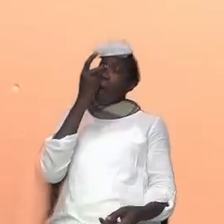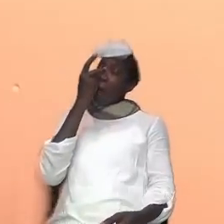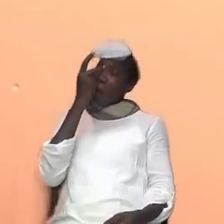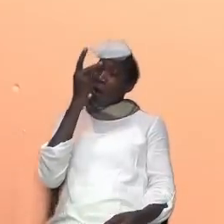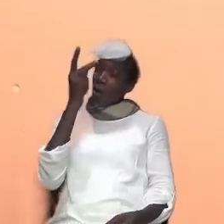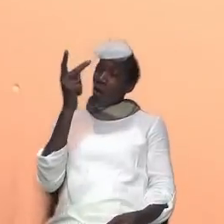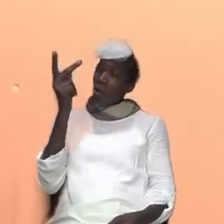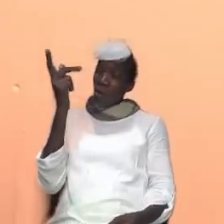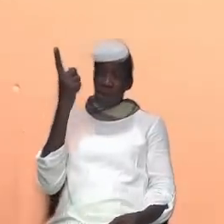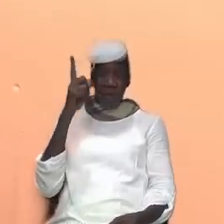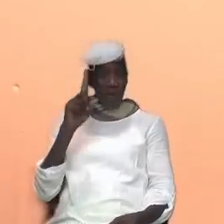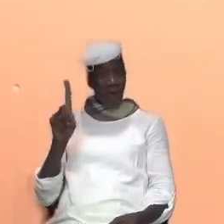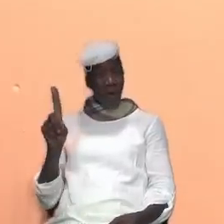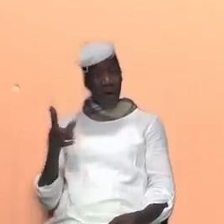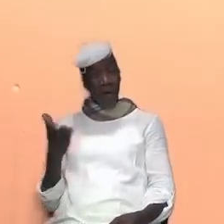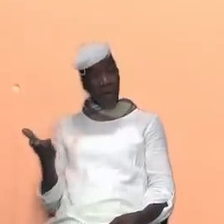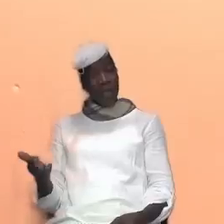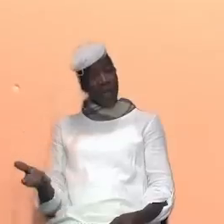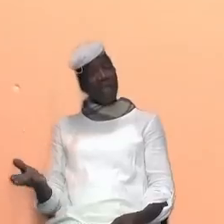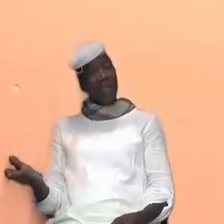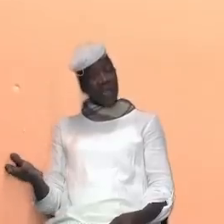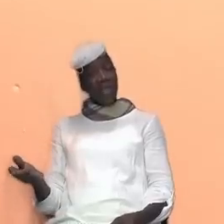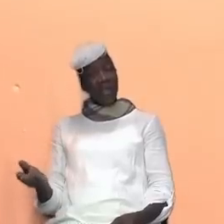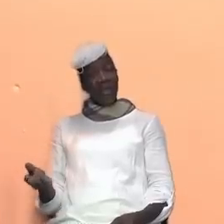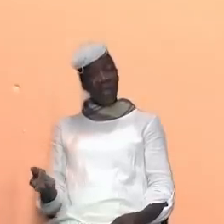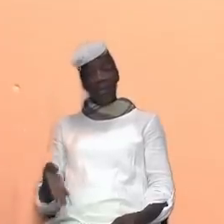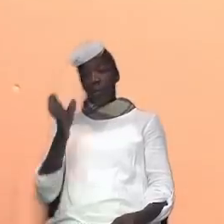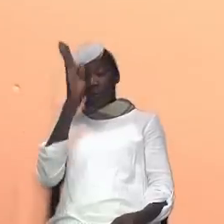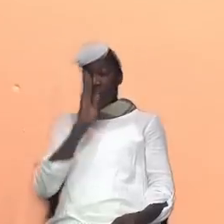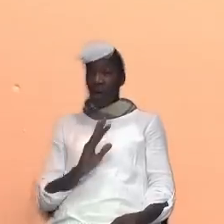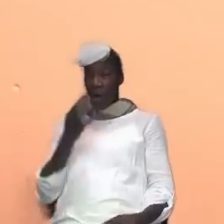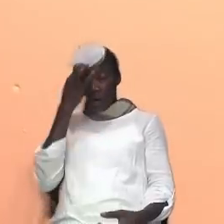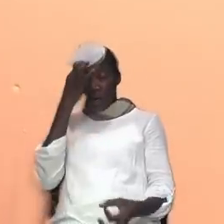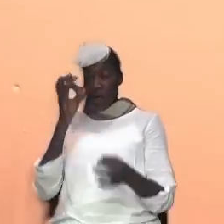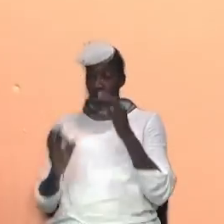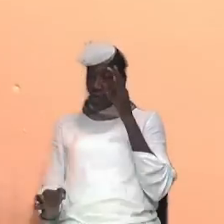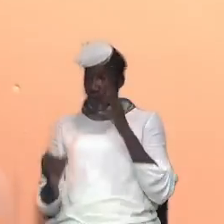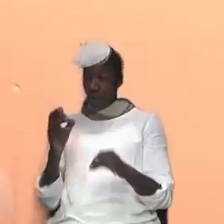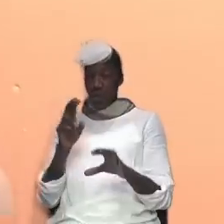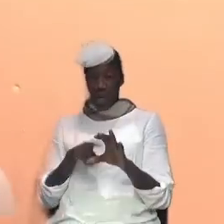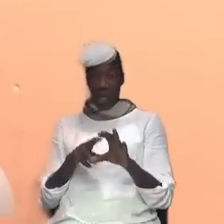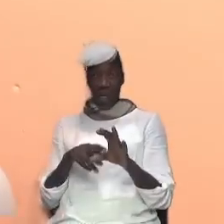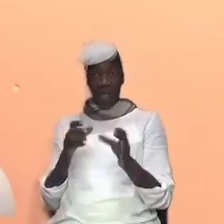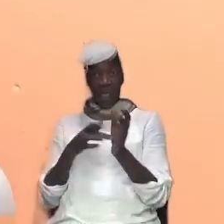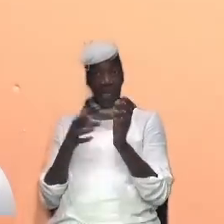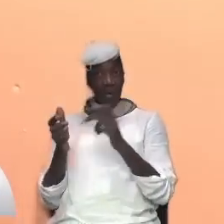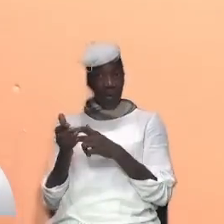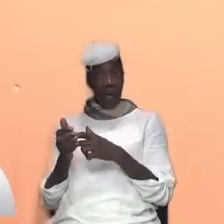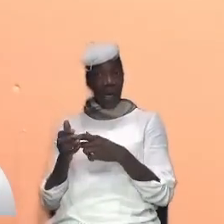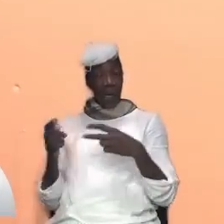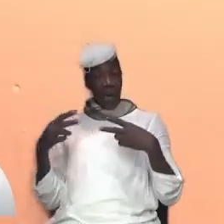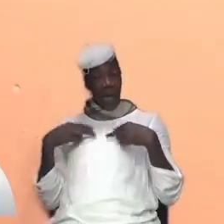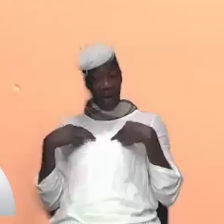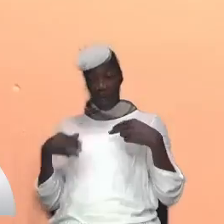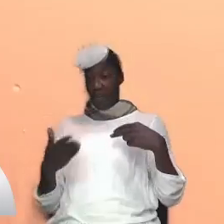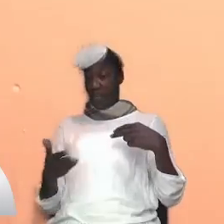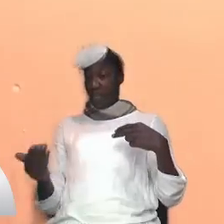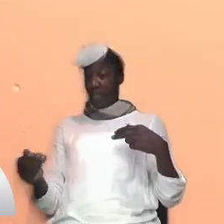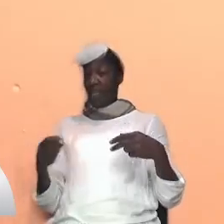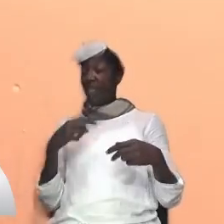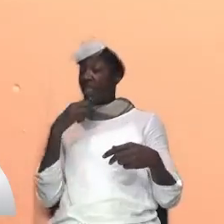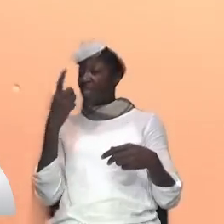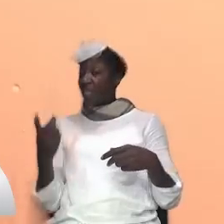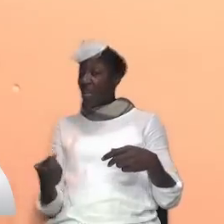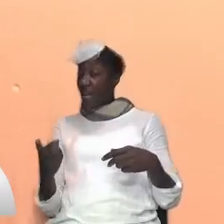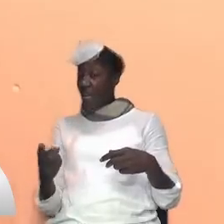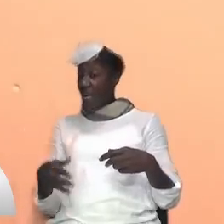the things that he is going to judge us on? Does the Bible have anything to say about this? Are there